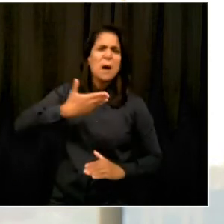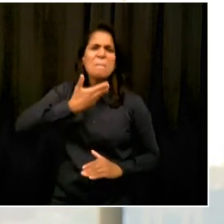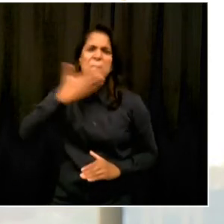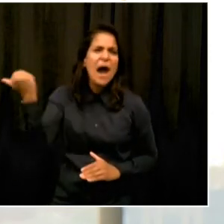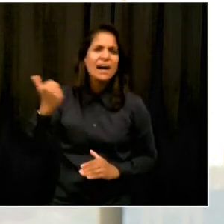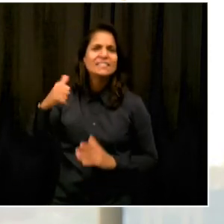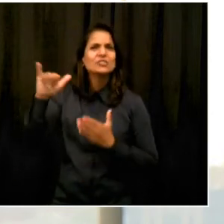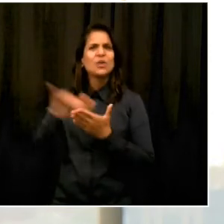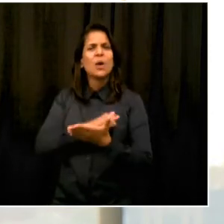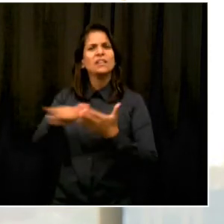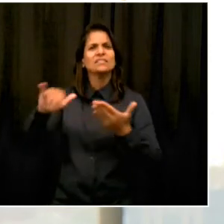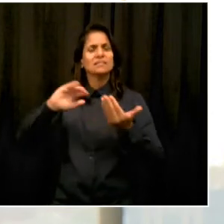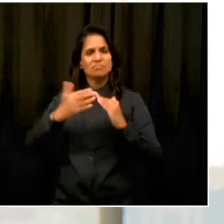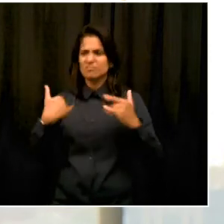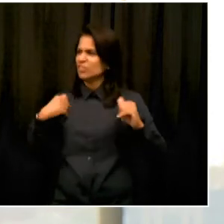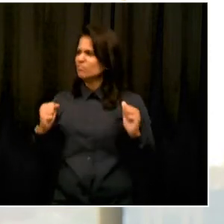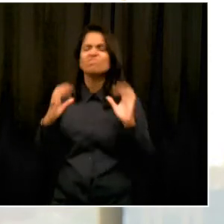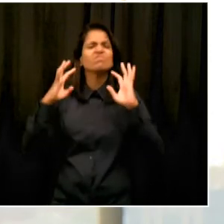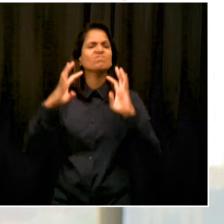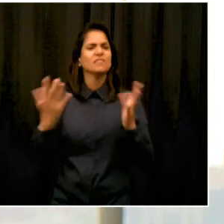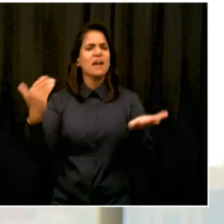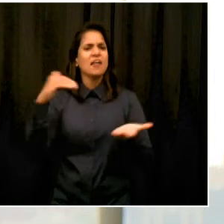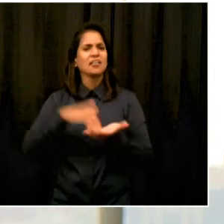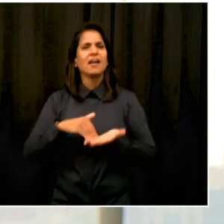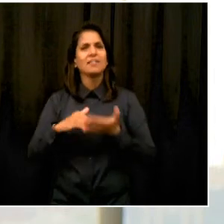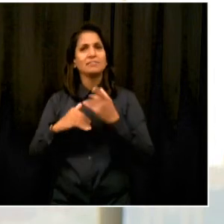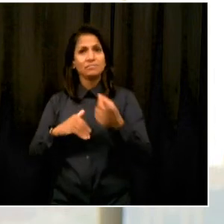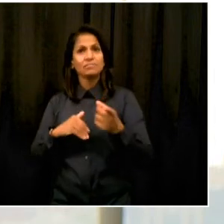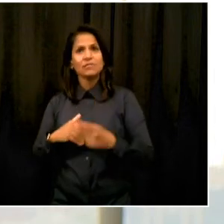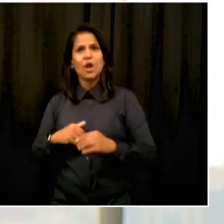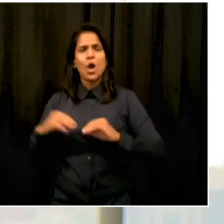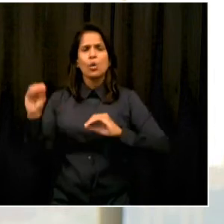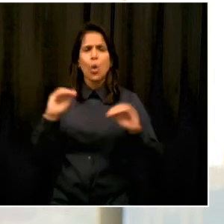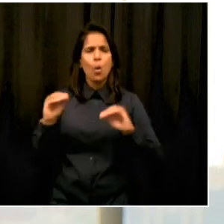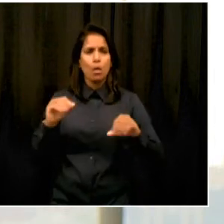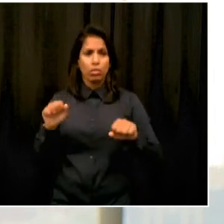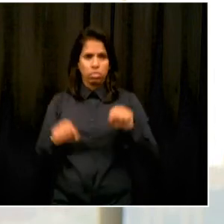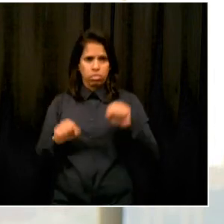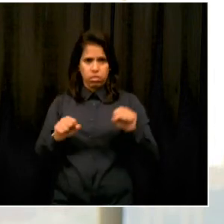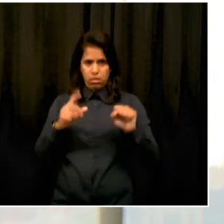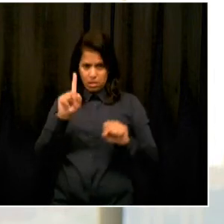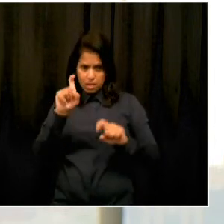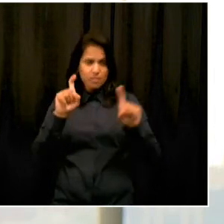There's no question in my mind, we are rising to the moment and we will rise further.